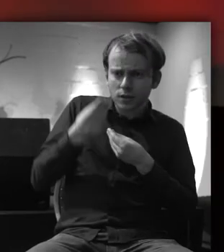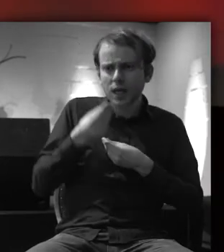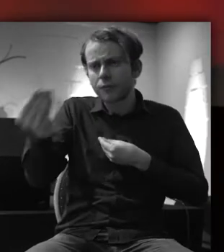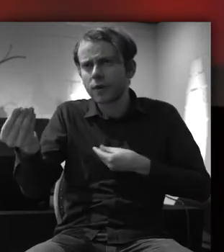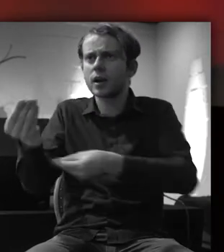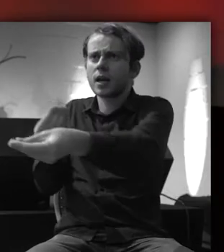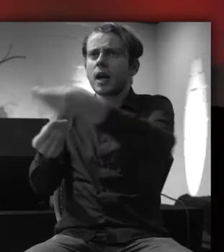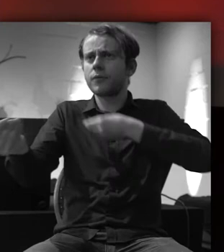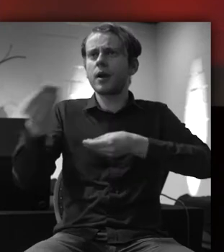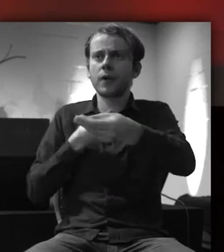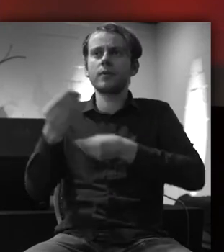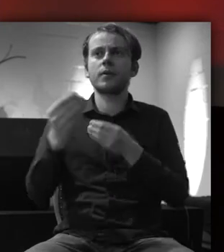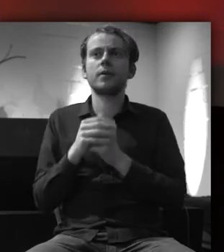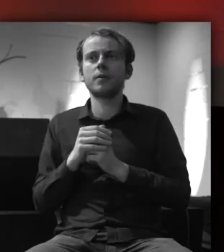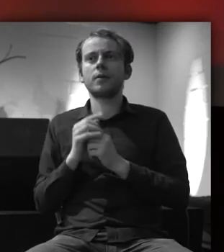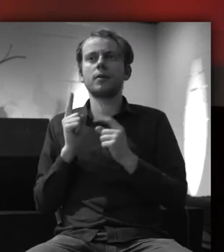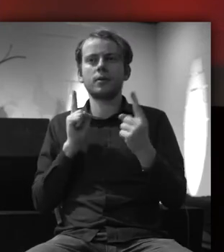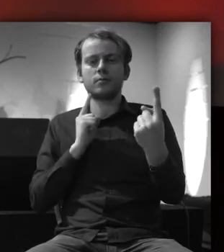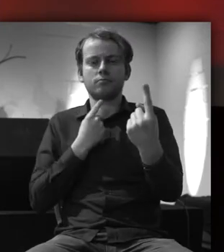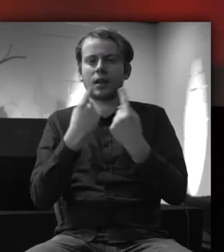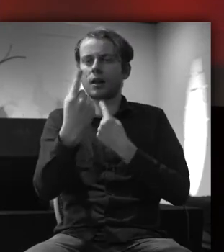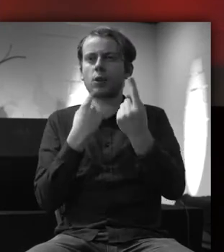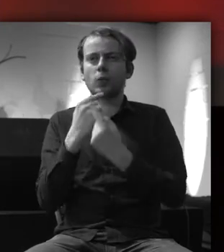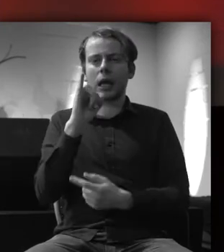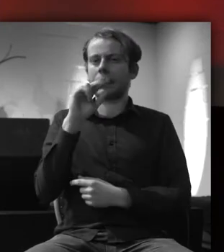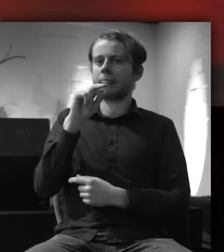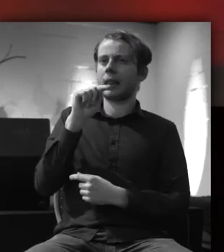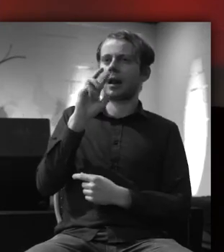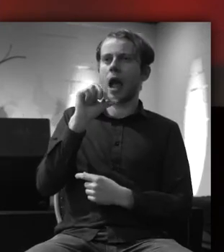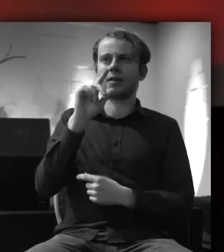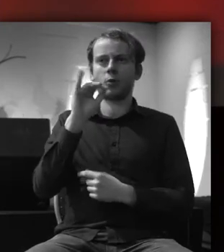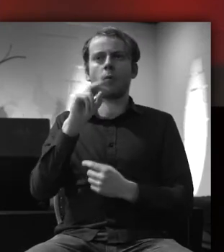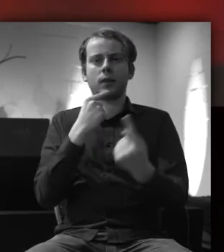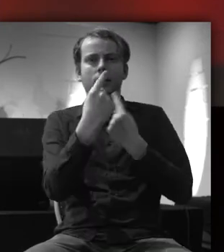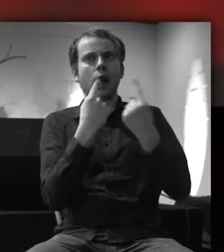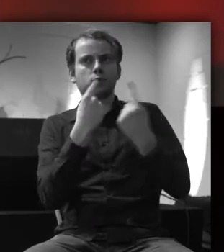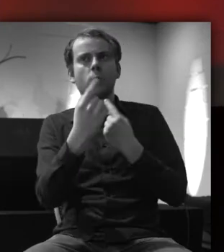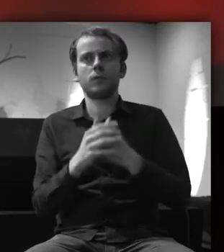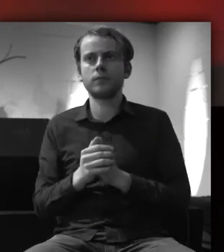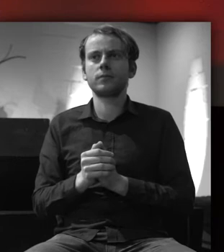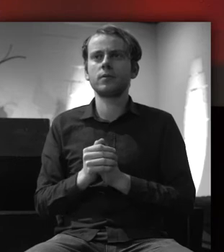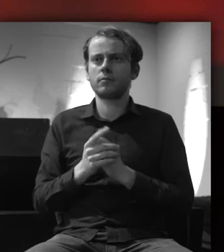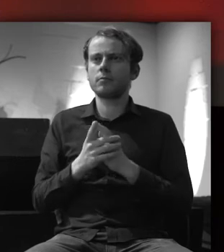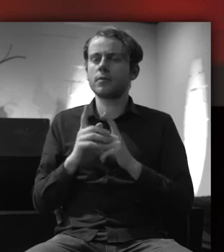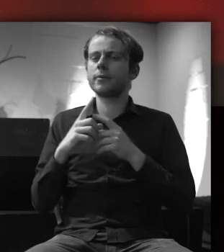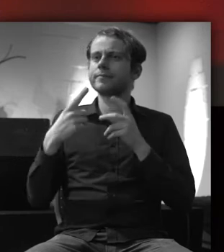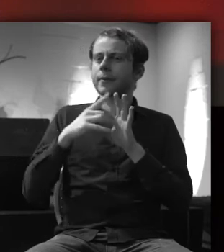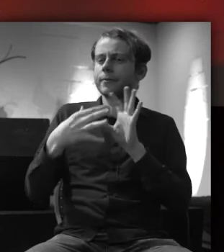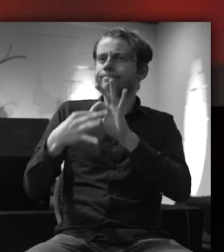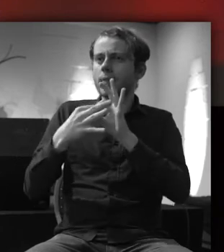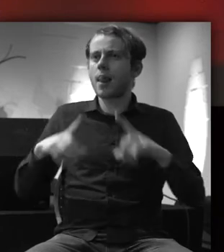people, but interacting with people together. You are having a lifestyle together. You are having shared life